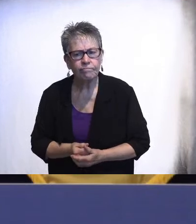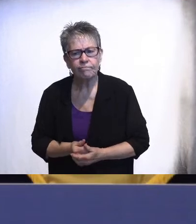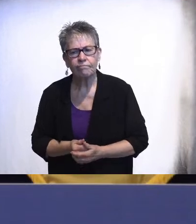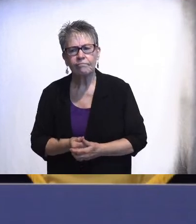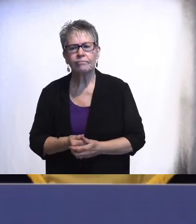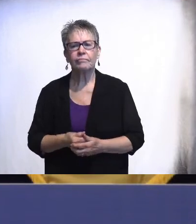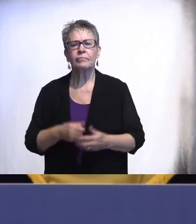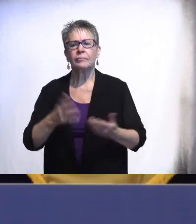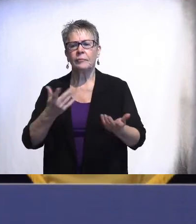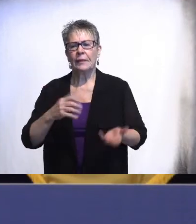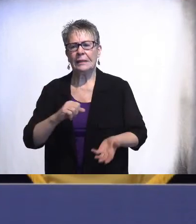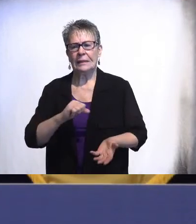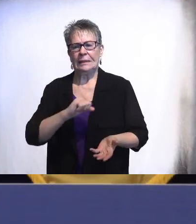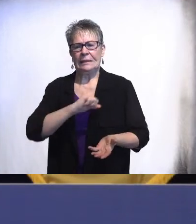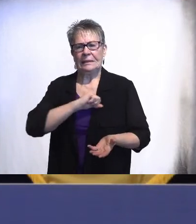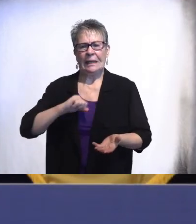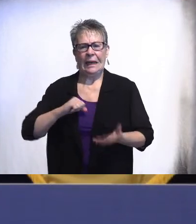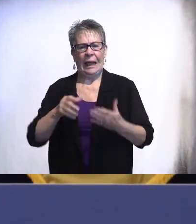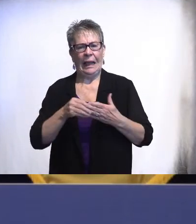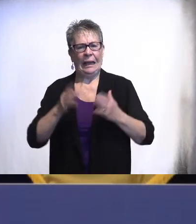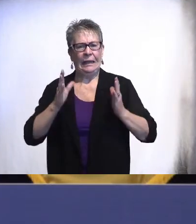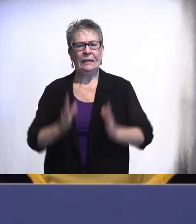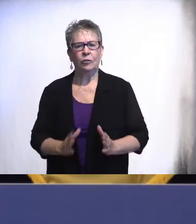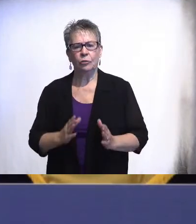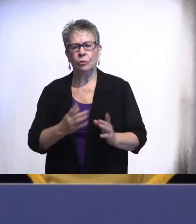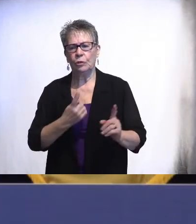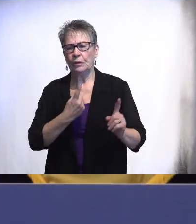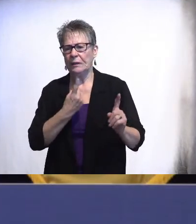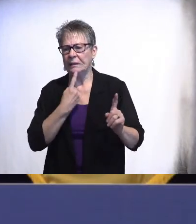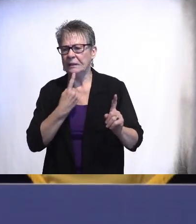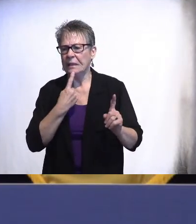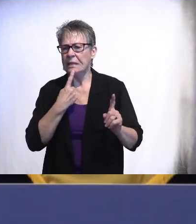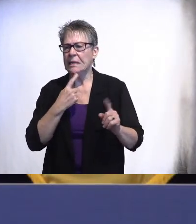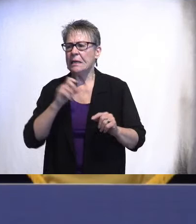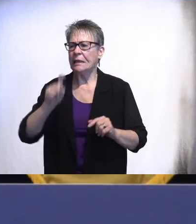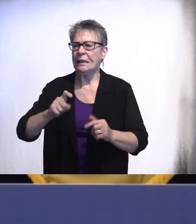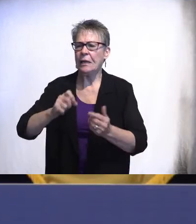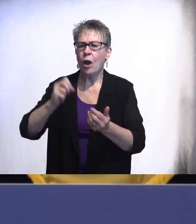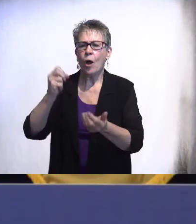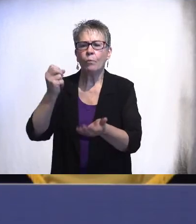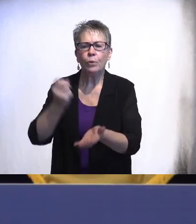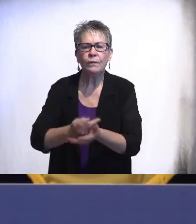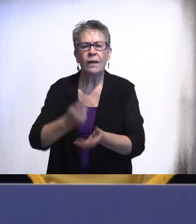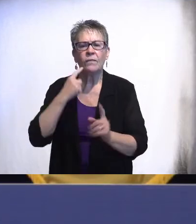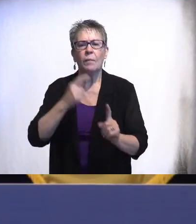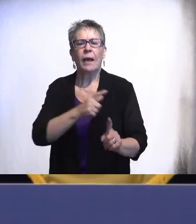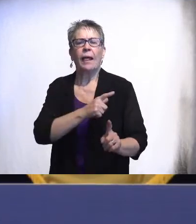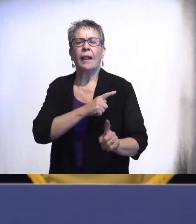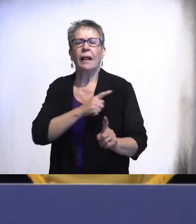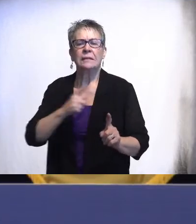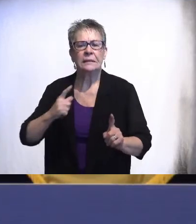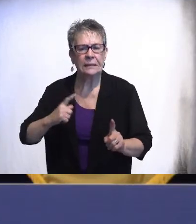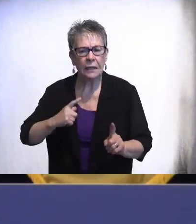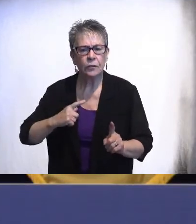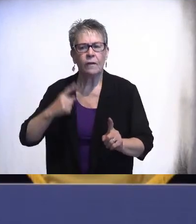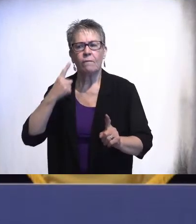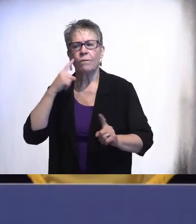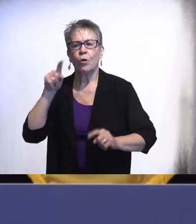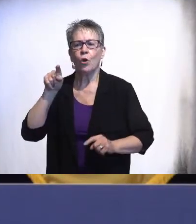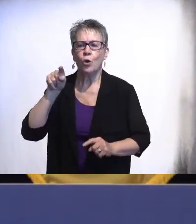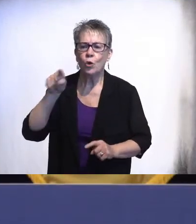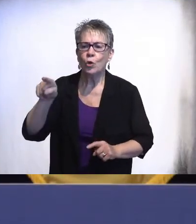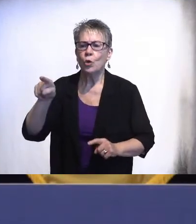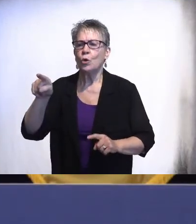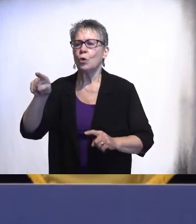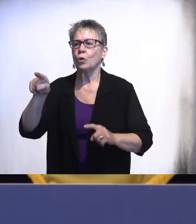Act of 2005. Would you support having to get approval from the legislature to declare and maintain an emergency declaration? Yeah, again, don't be mad at me. I think I just